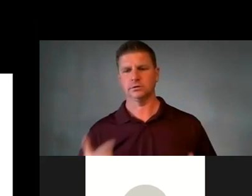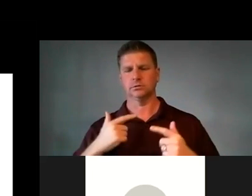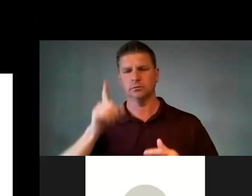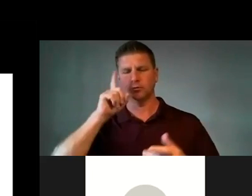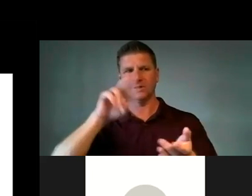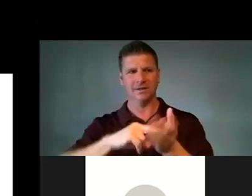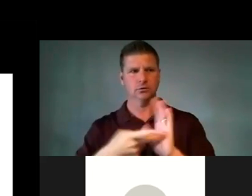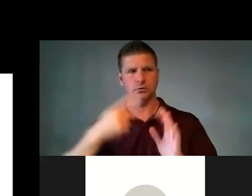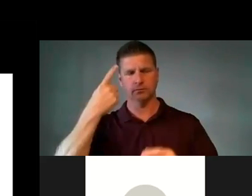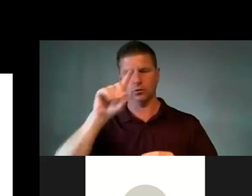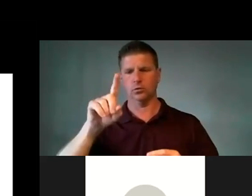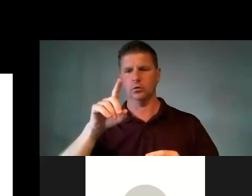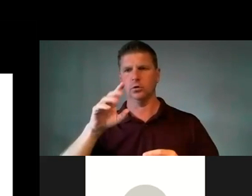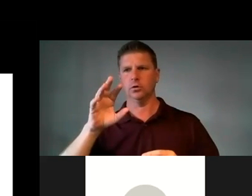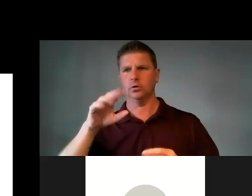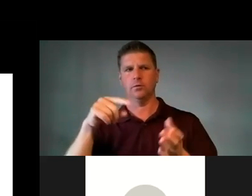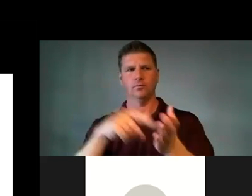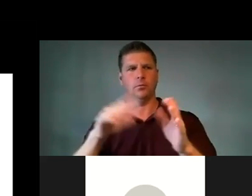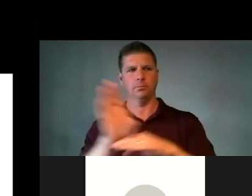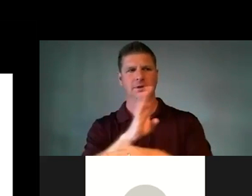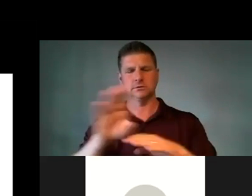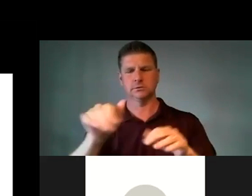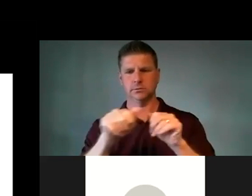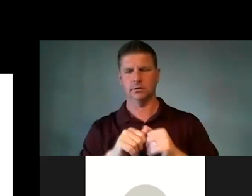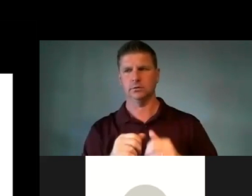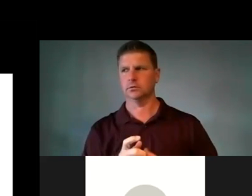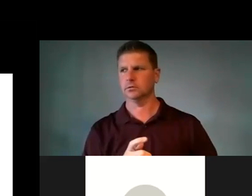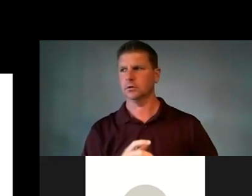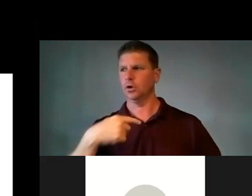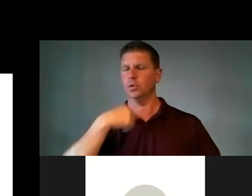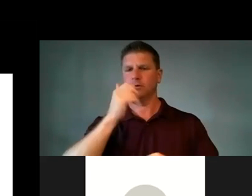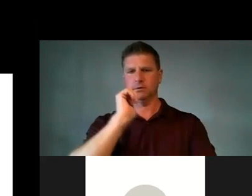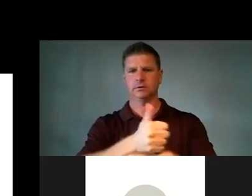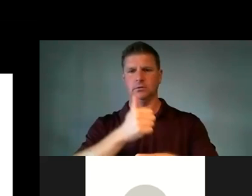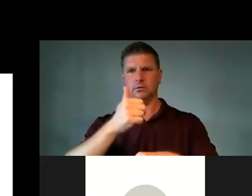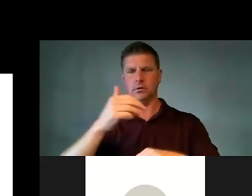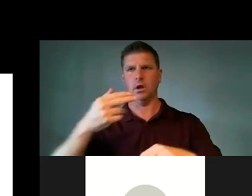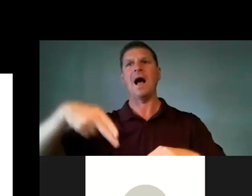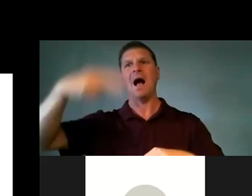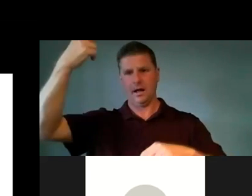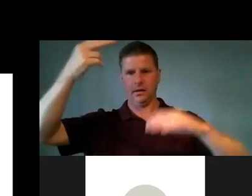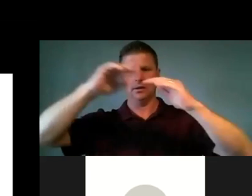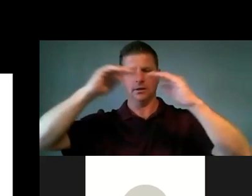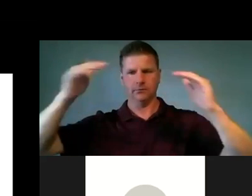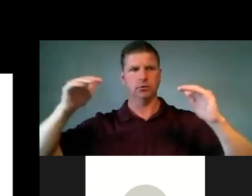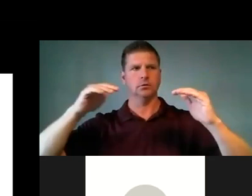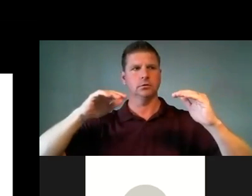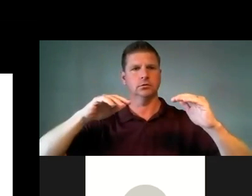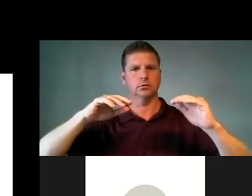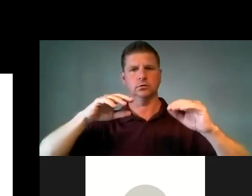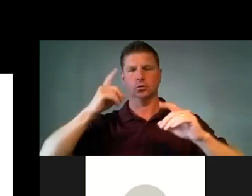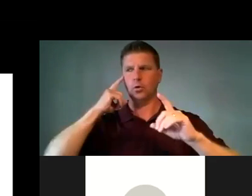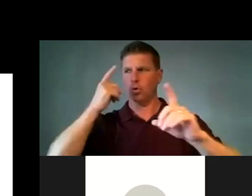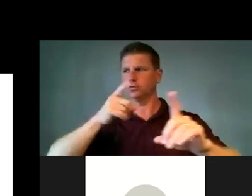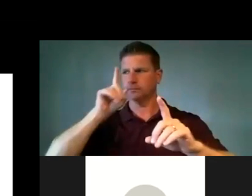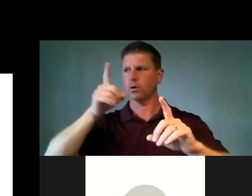intentions for affordable commercial space. Yes, and we've set some high level. There's a good question. There's set some high level goals